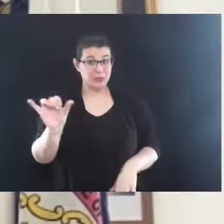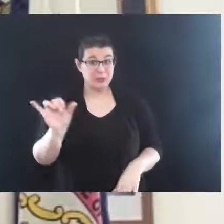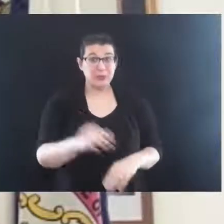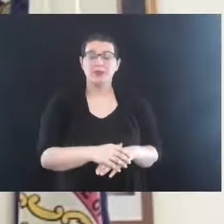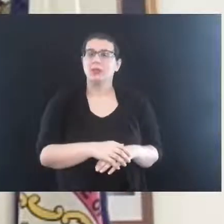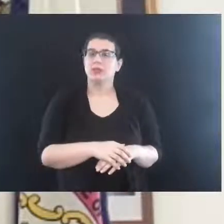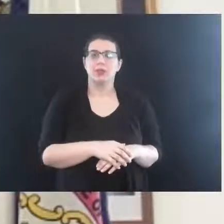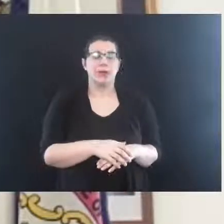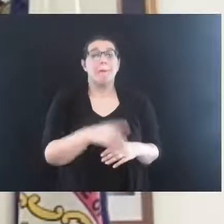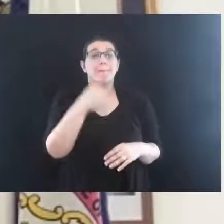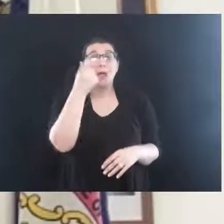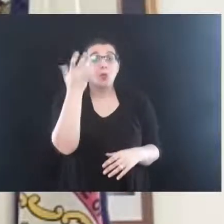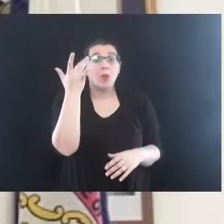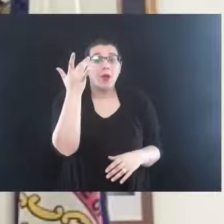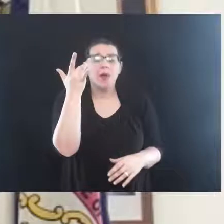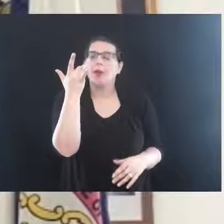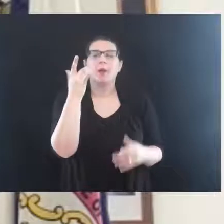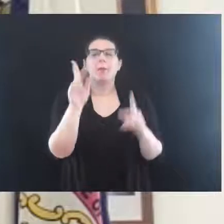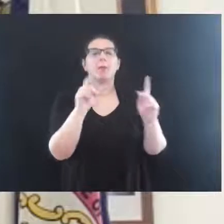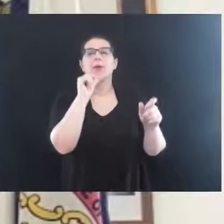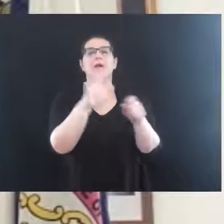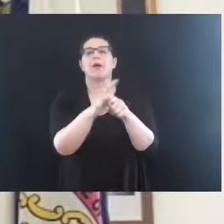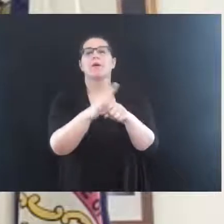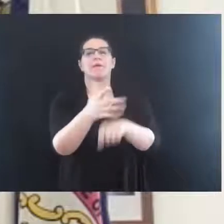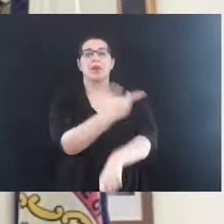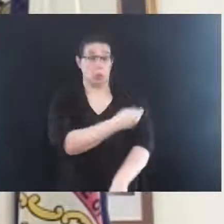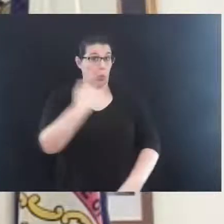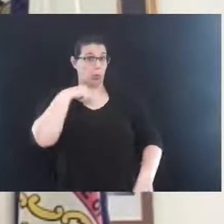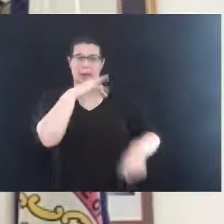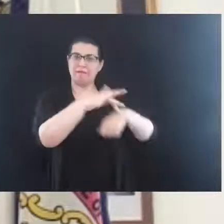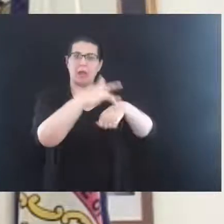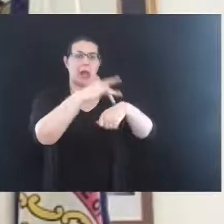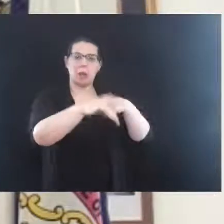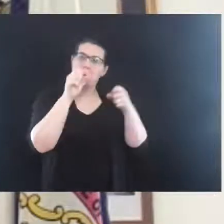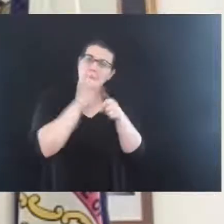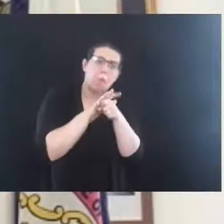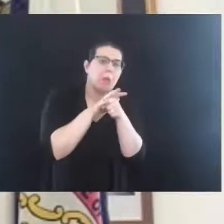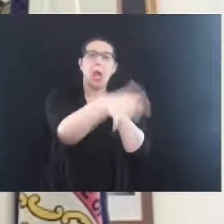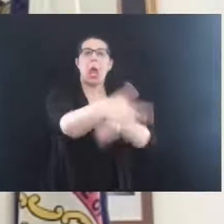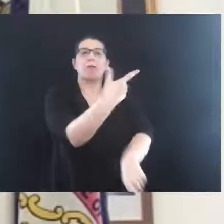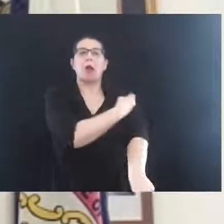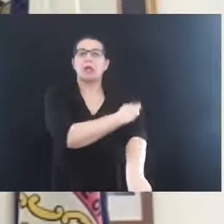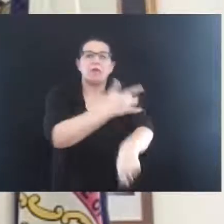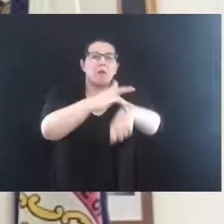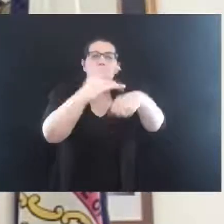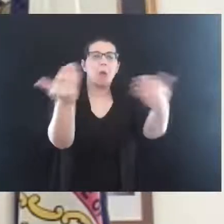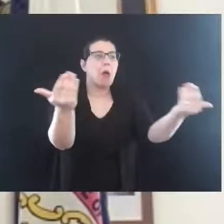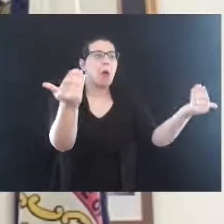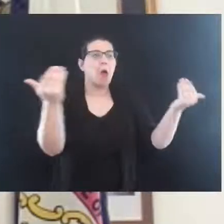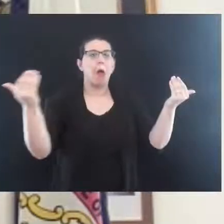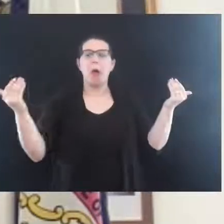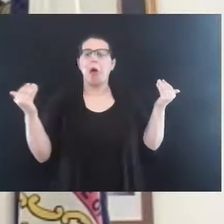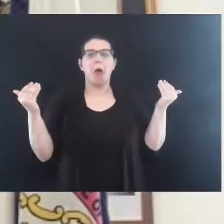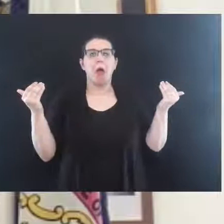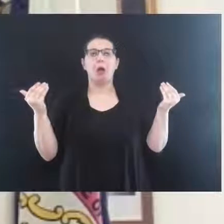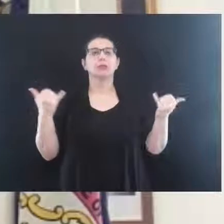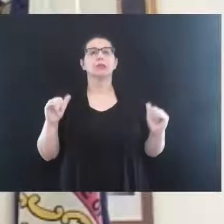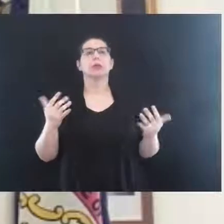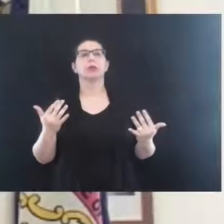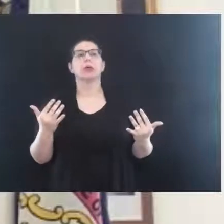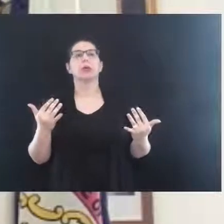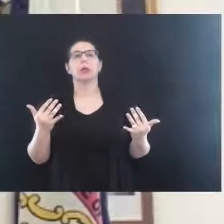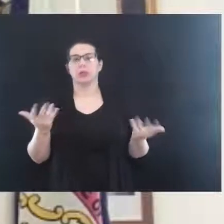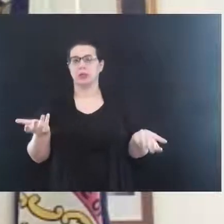lack of vaccinations, not the availability. You've got them everywhere. You've done everything you could do, but we're still going to attempt